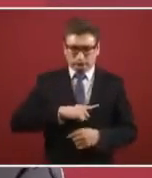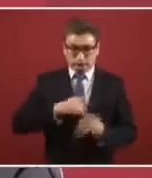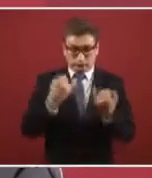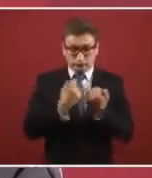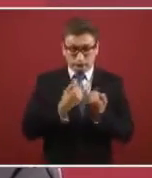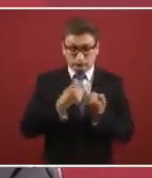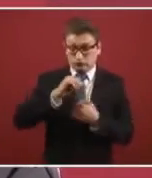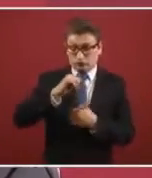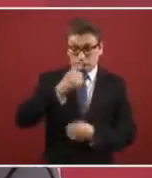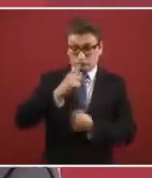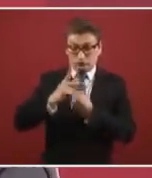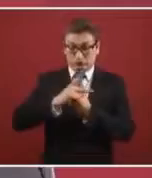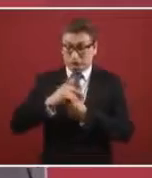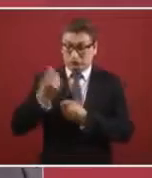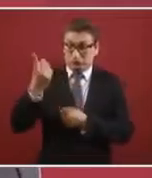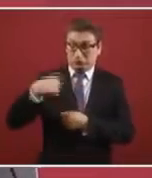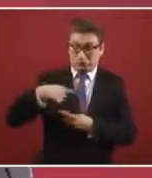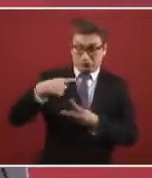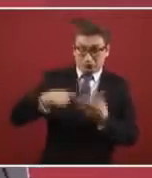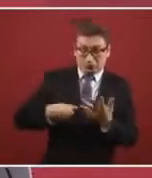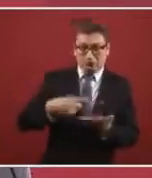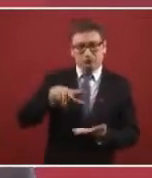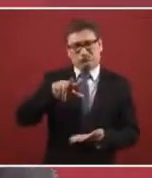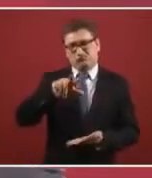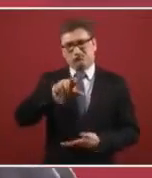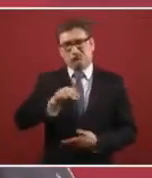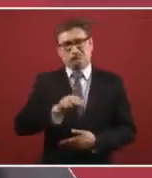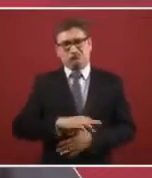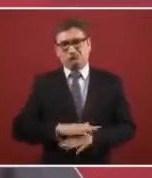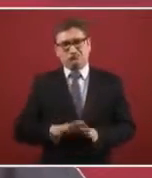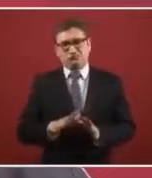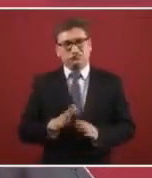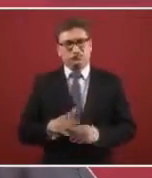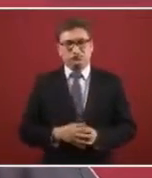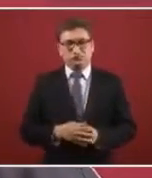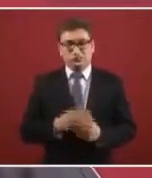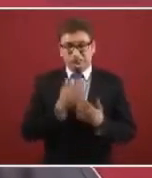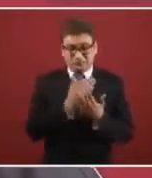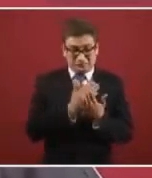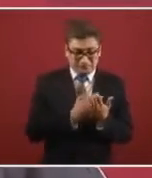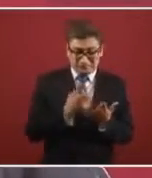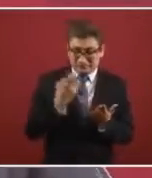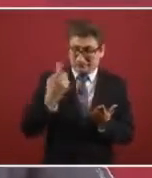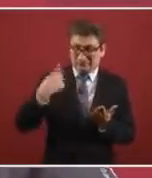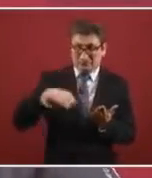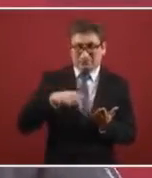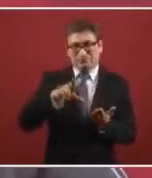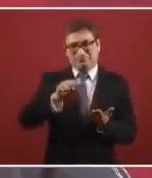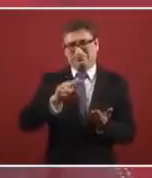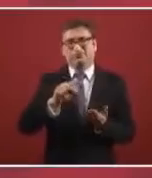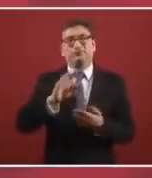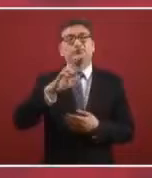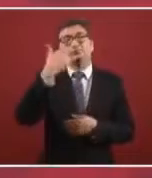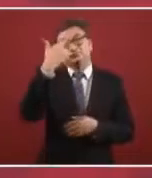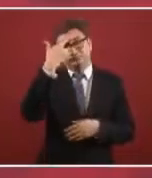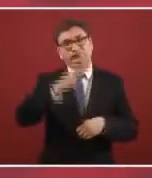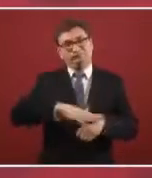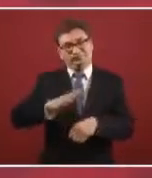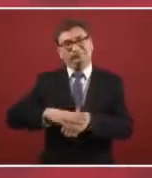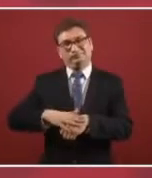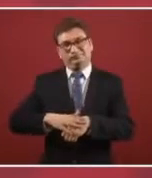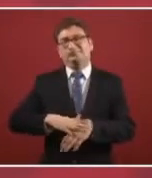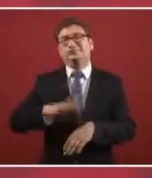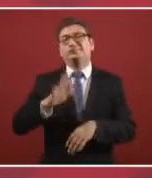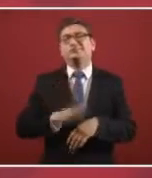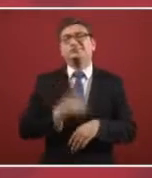not going to do that anymore. We're not going to follow that agenda. Les recuerdo porque a I veces remind you because